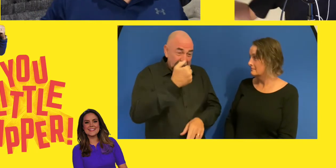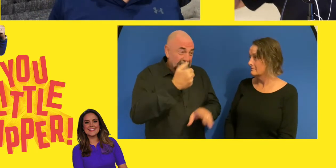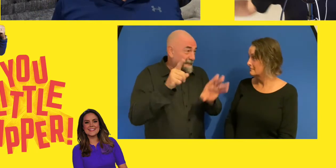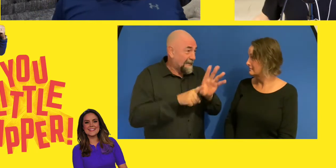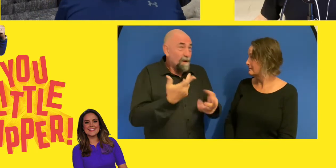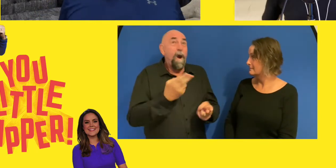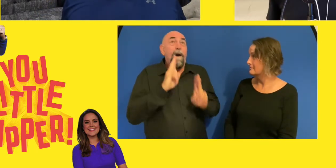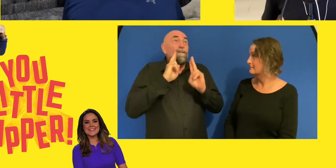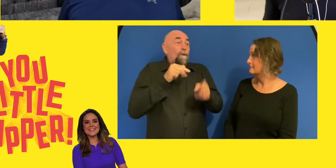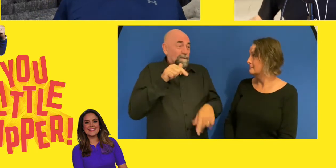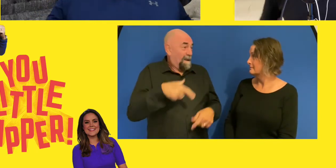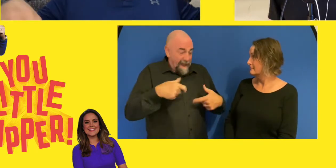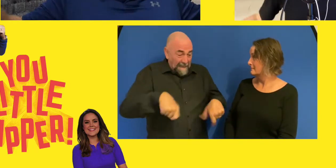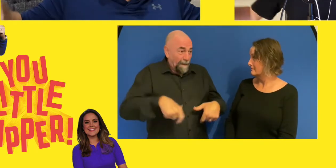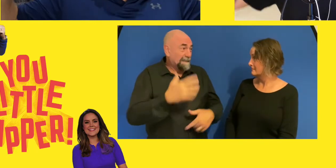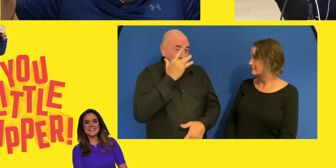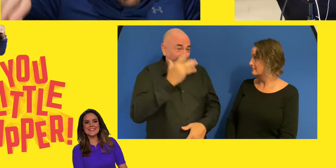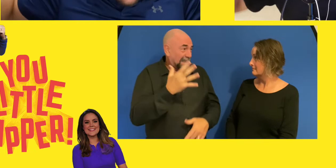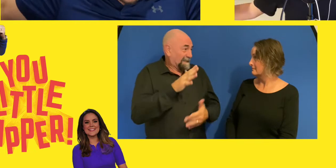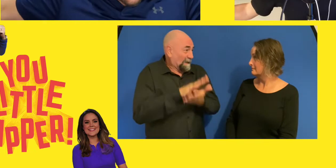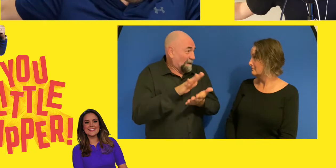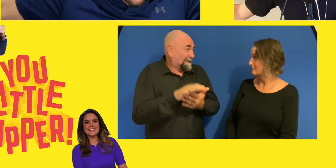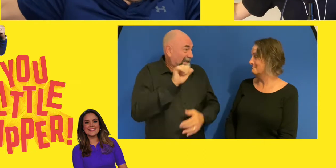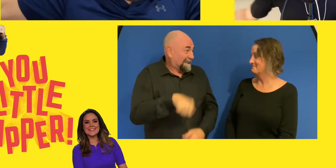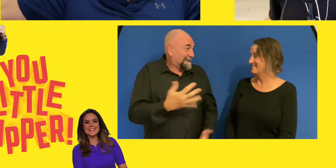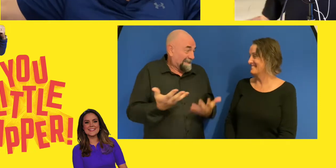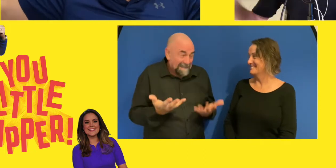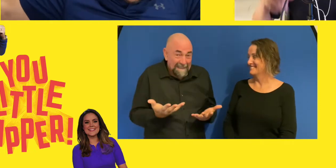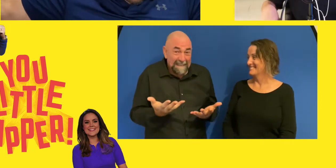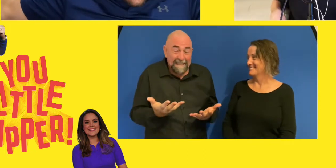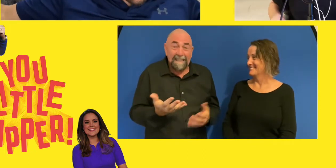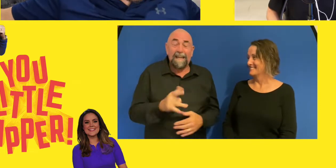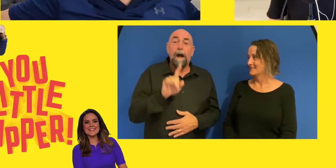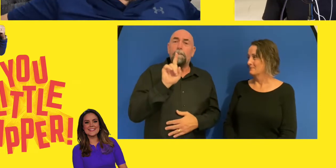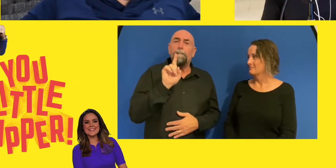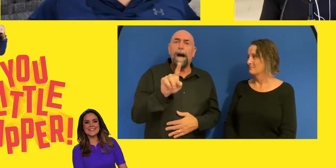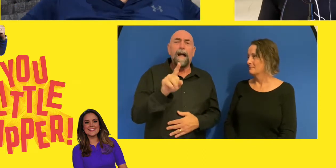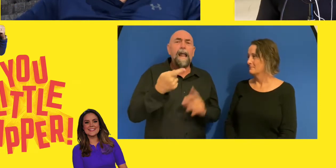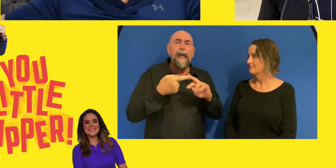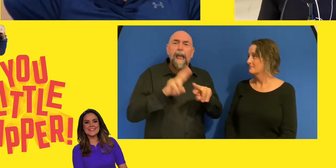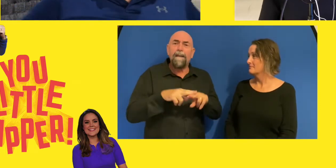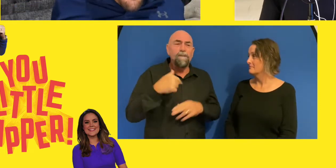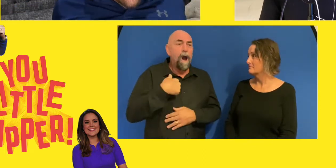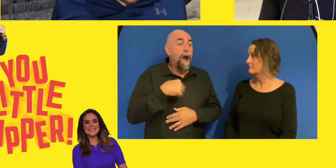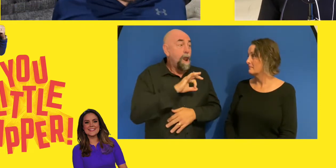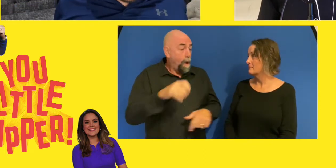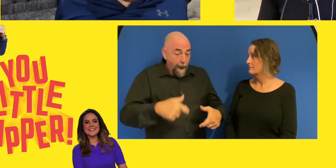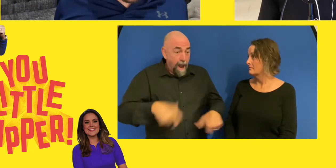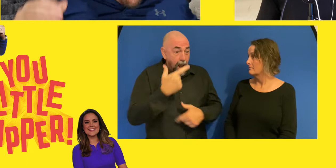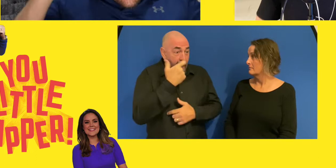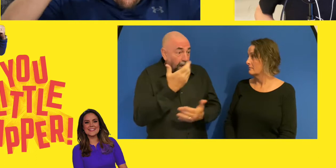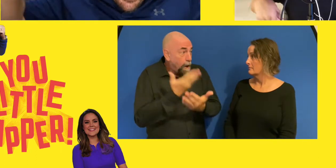was filthy. They don't work. Look, imagine how bad I would have went if I wasn't wearing the